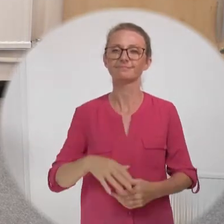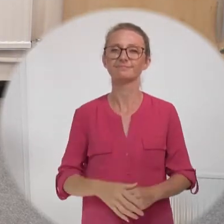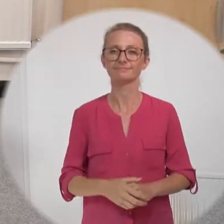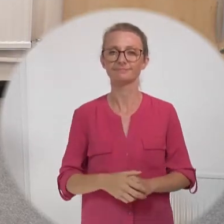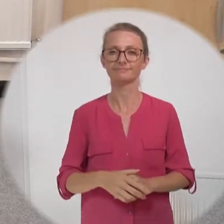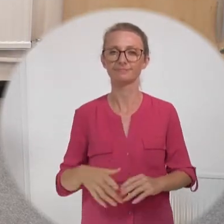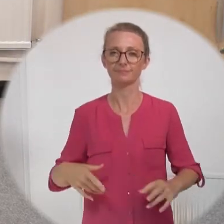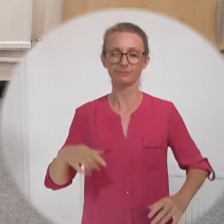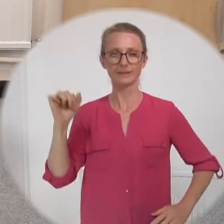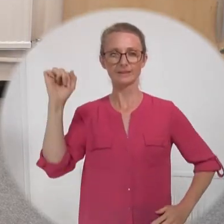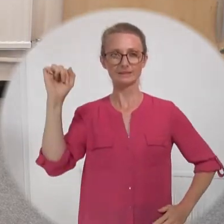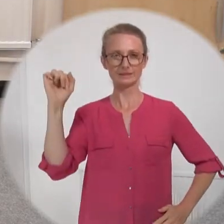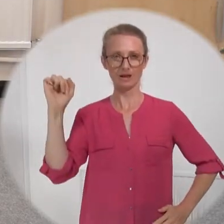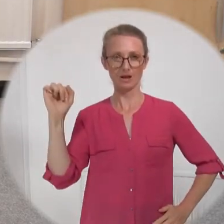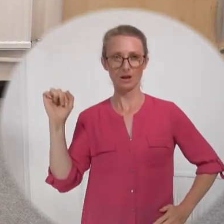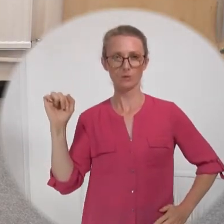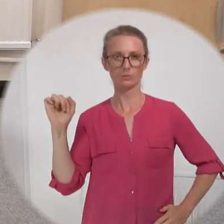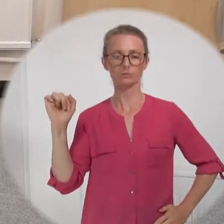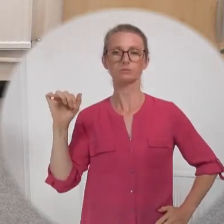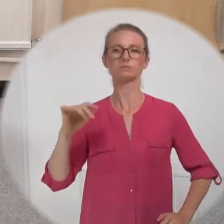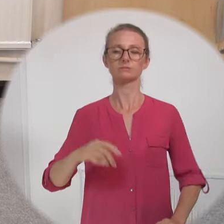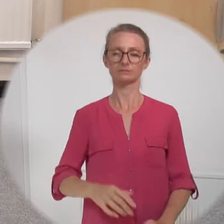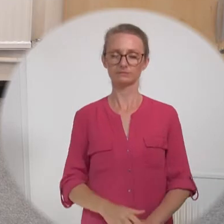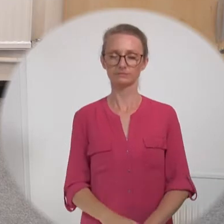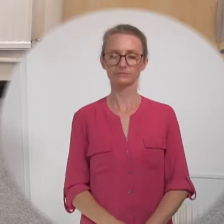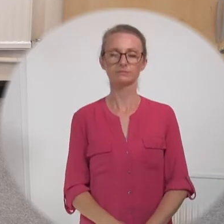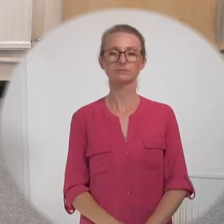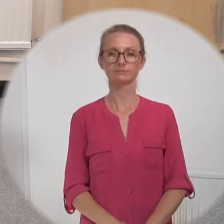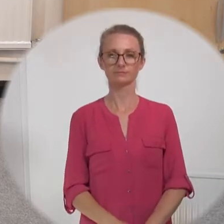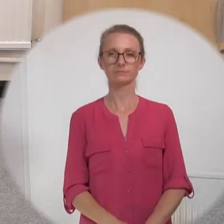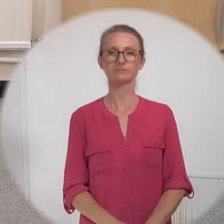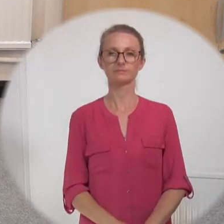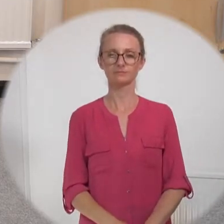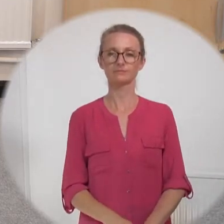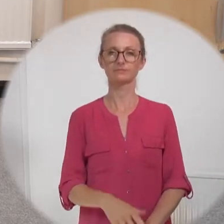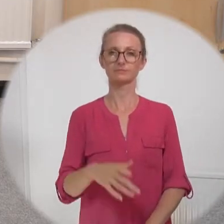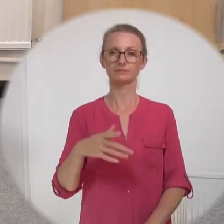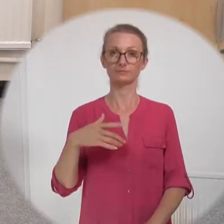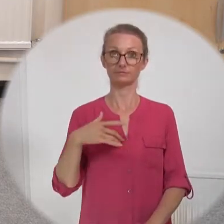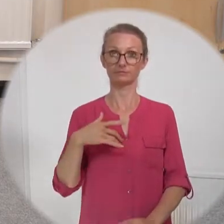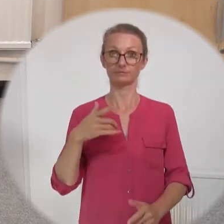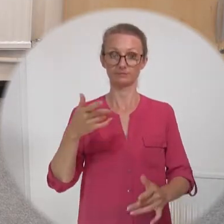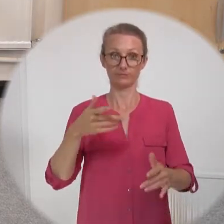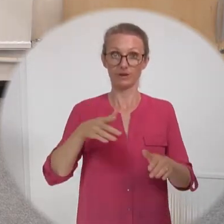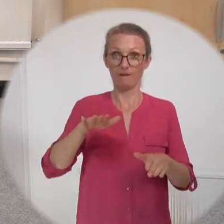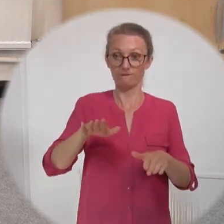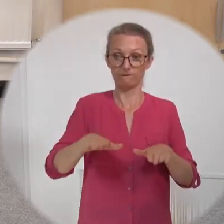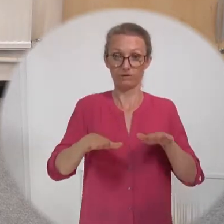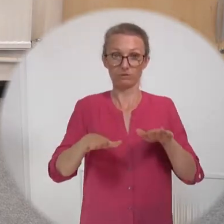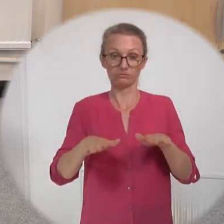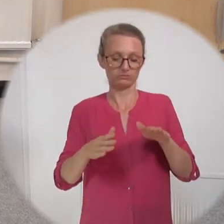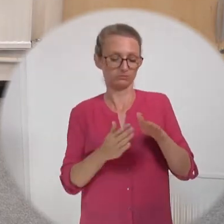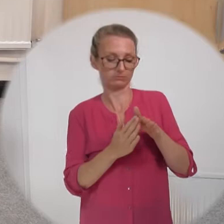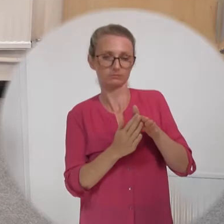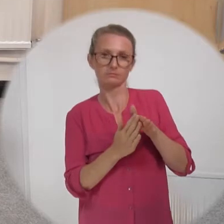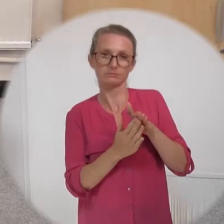Sink down. Now, imagine a point just behind the ball of each foot. So I will,